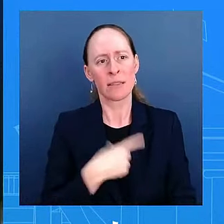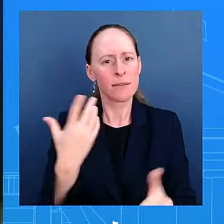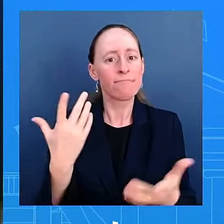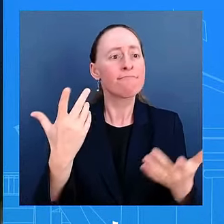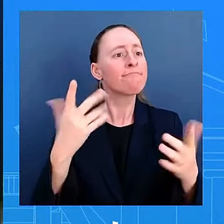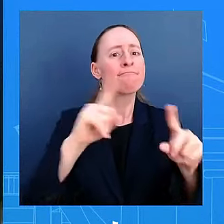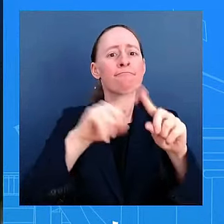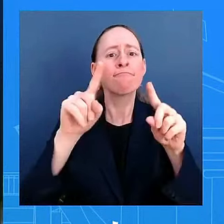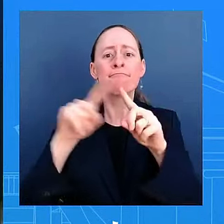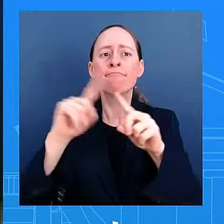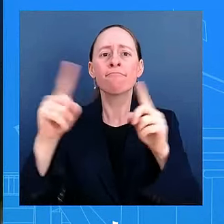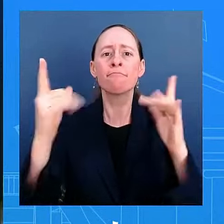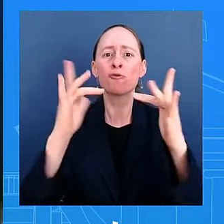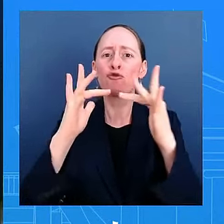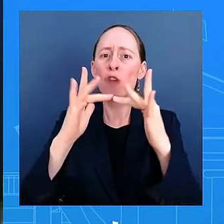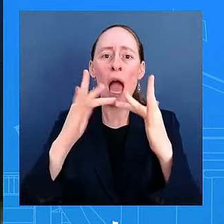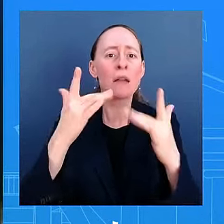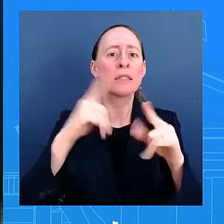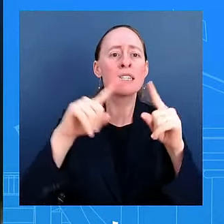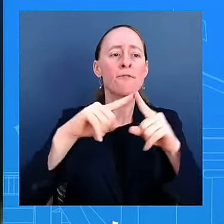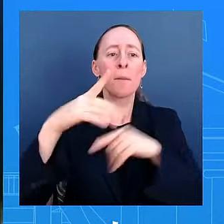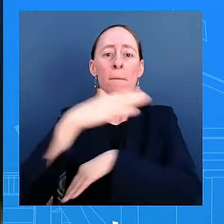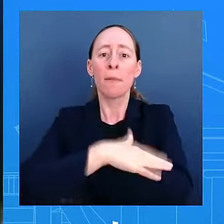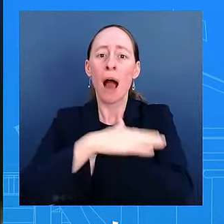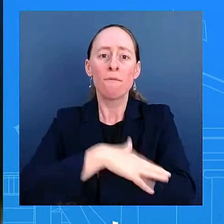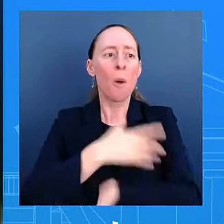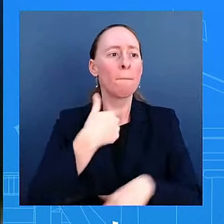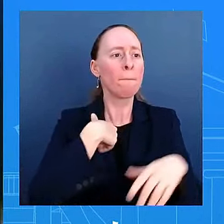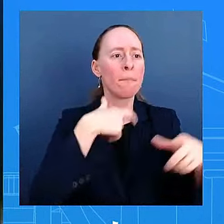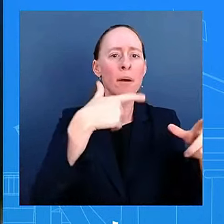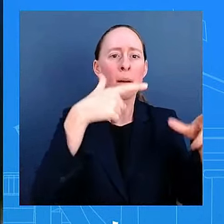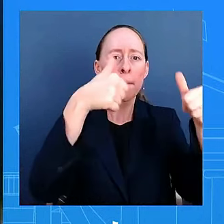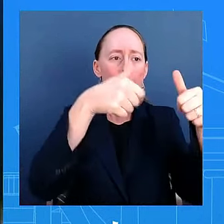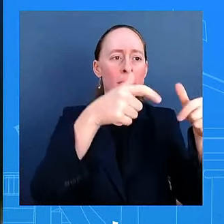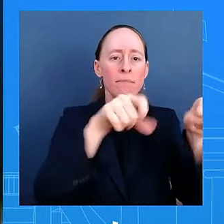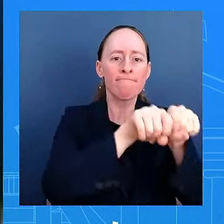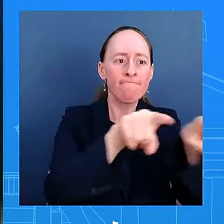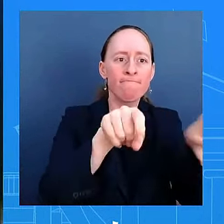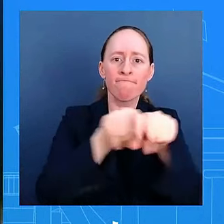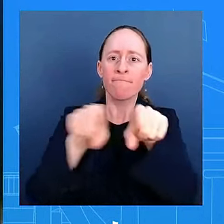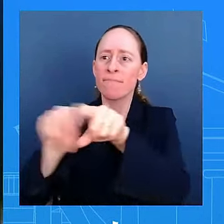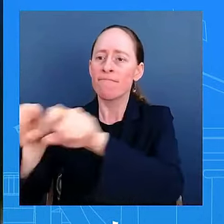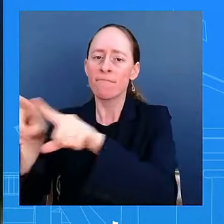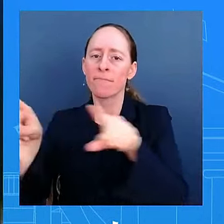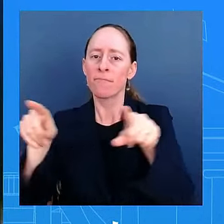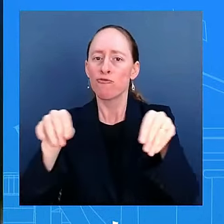is the accurate information. So folks out there, people out there who are certainly